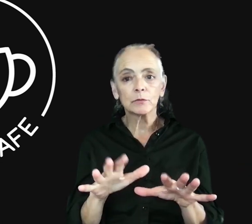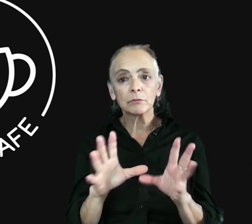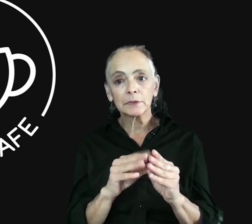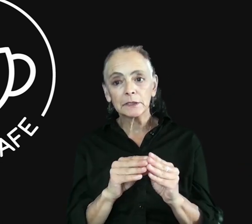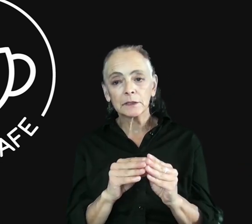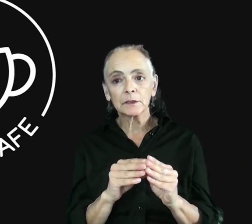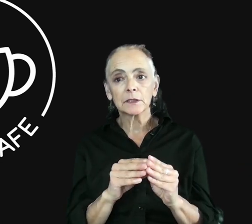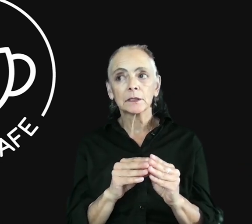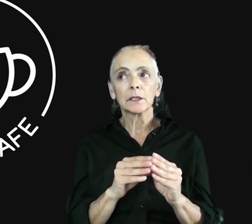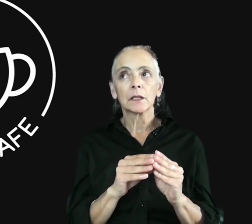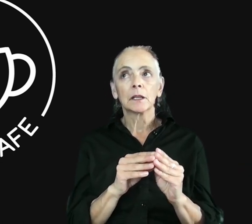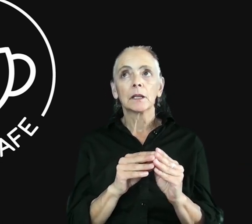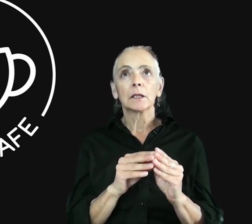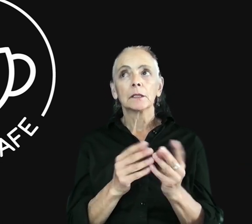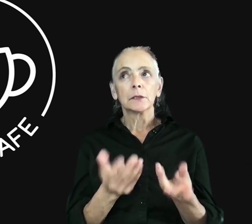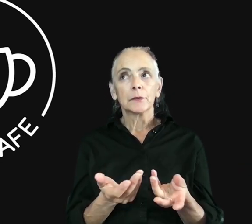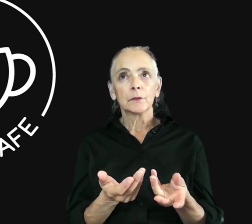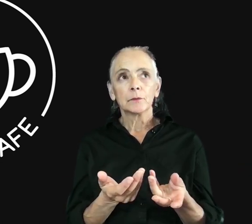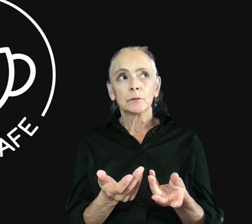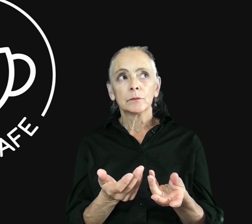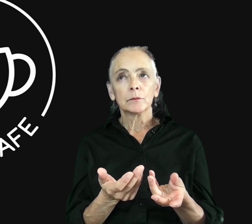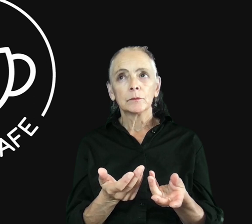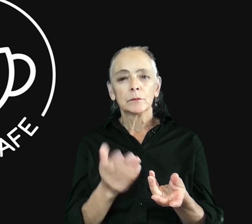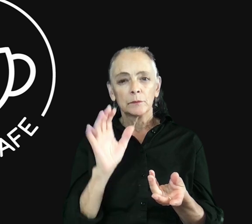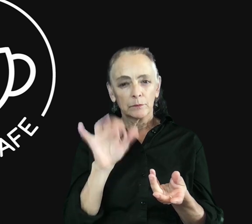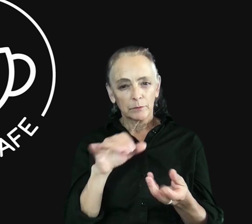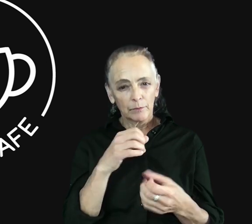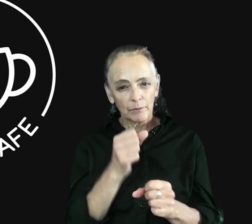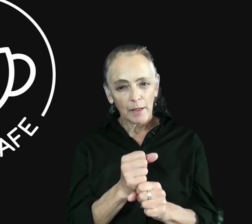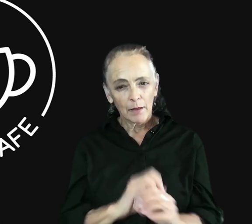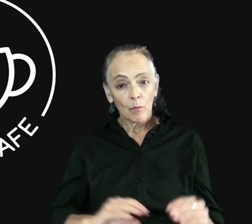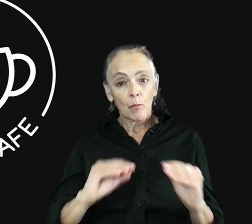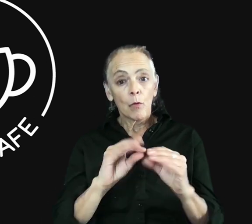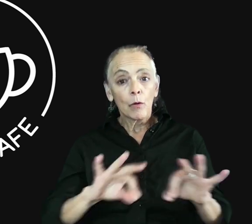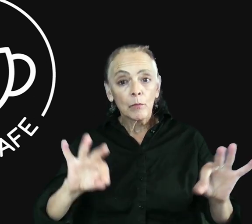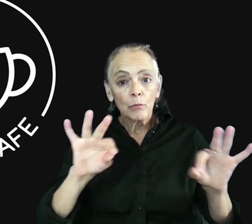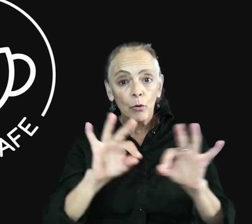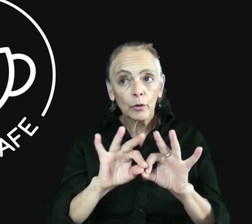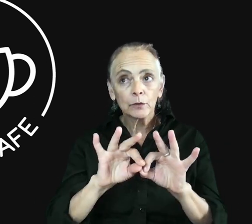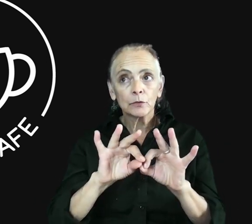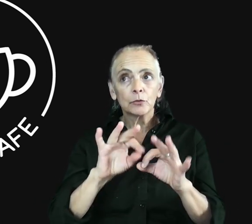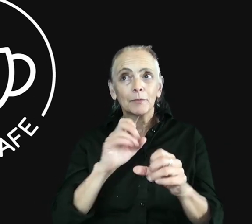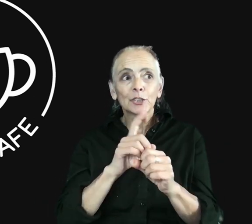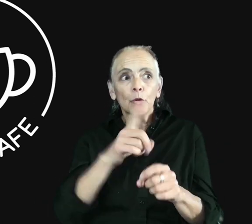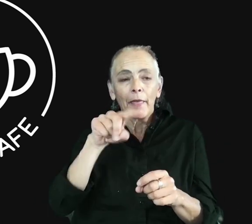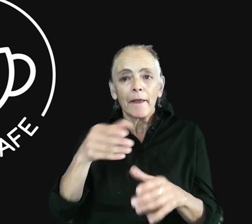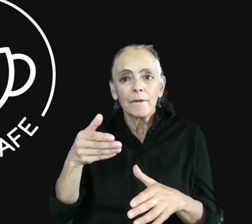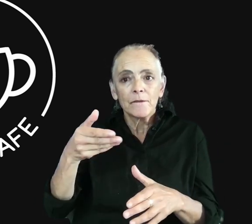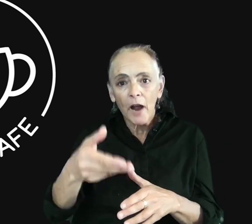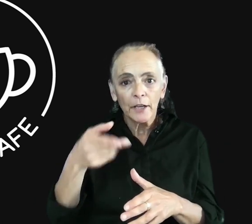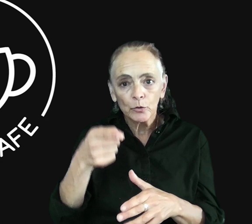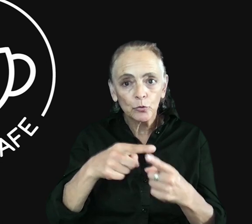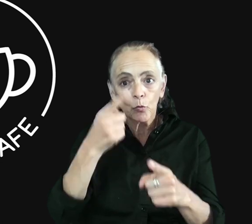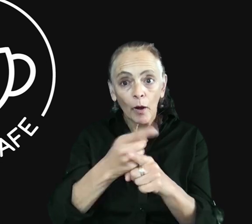could have that doesn't doesn't make it even more important to be invited at the right meeting because if you're not